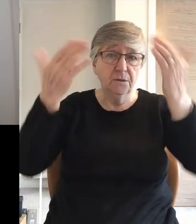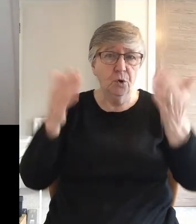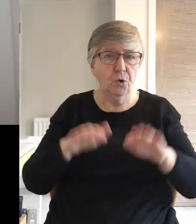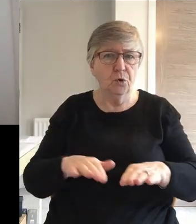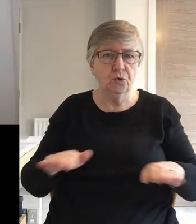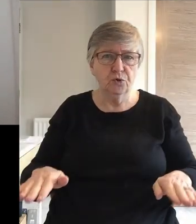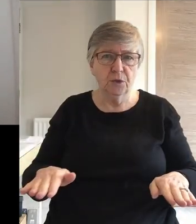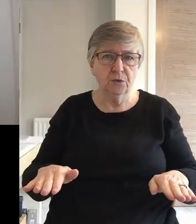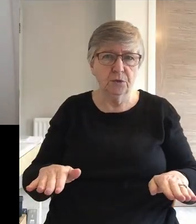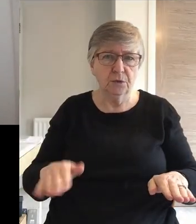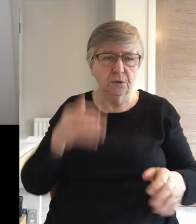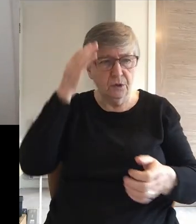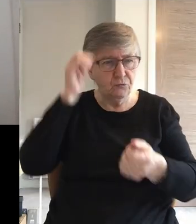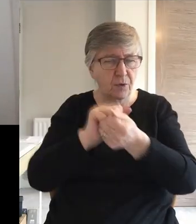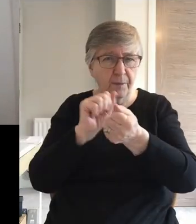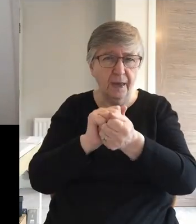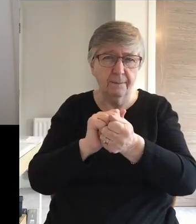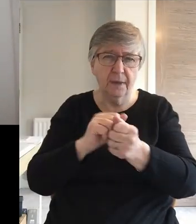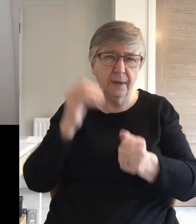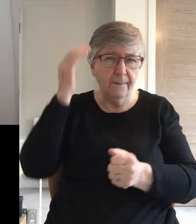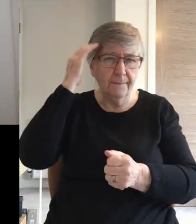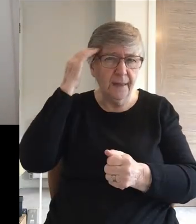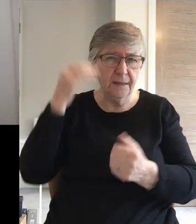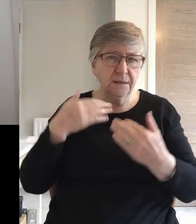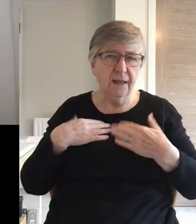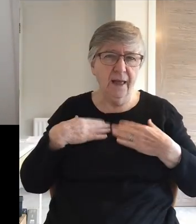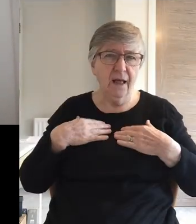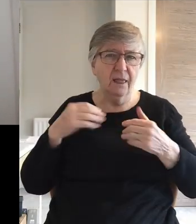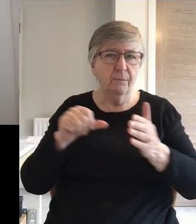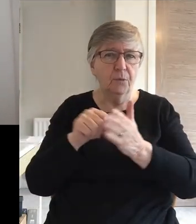mental health problems the pandemic has brought.